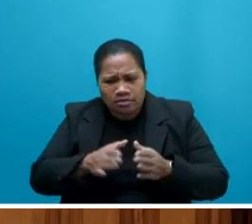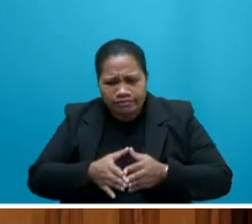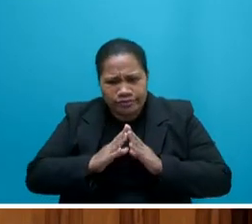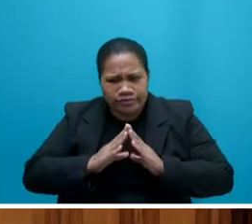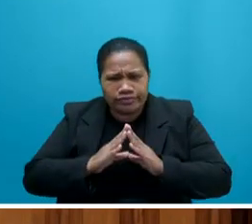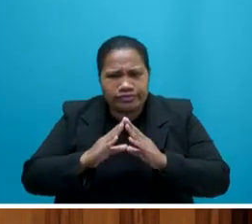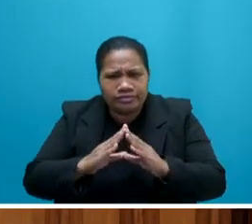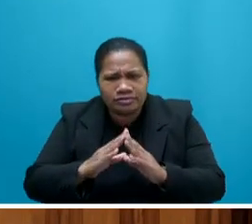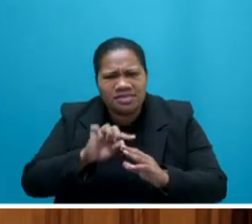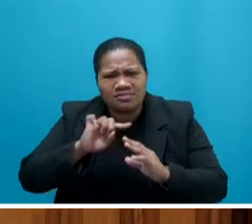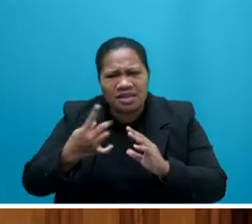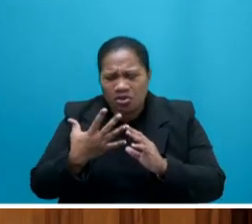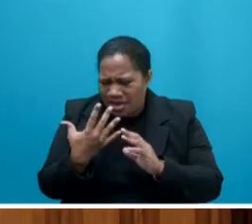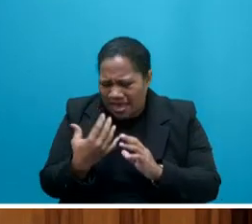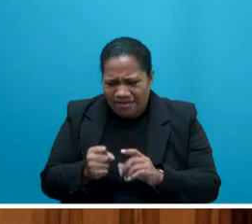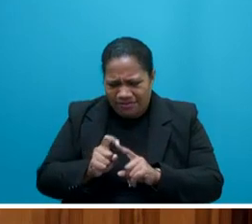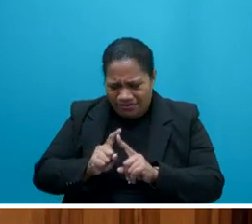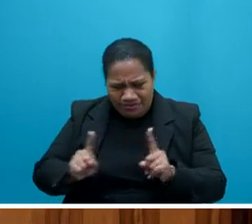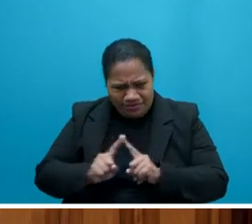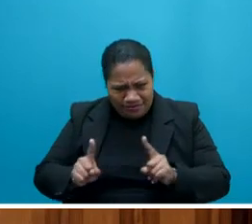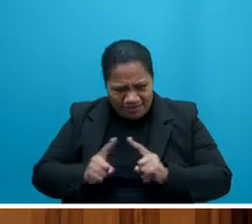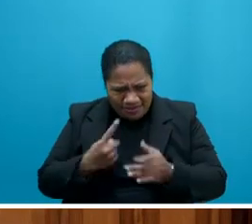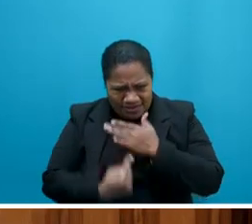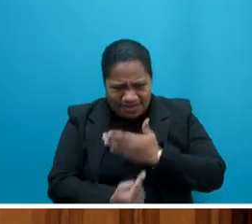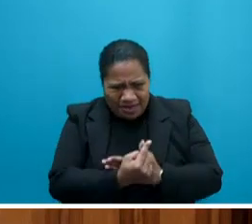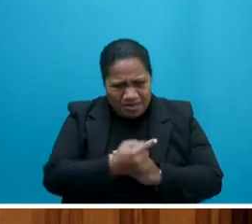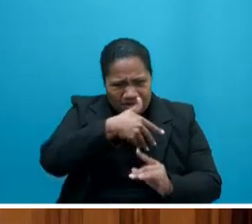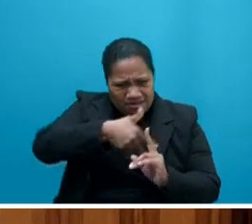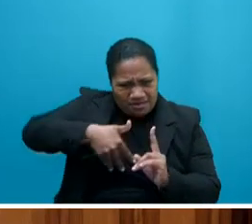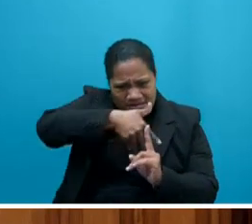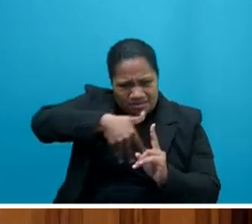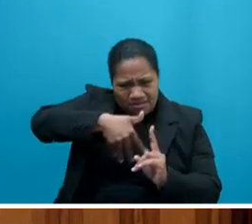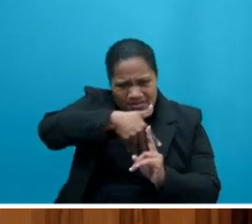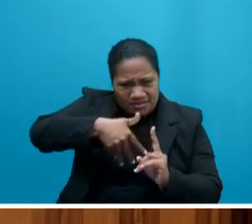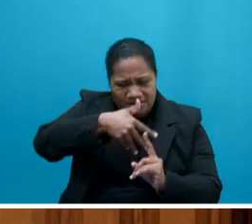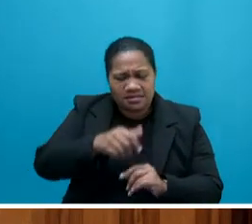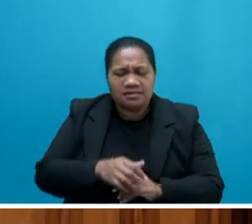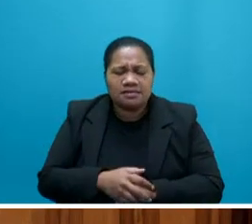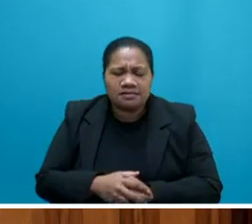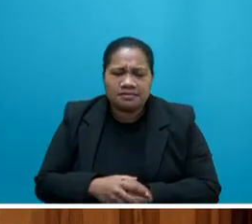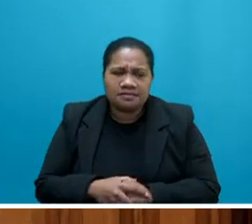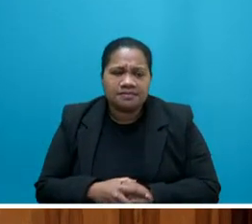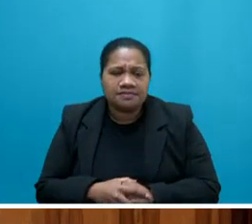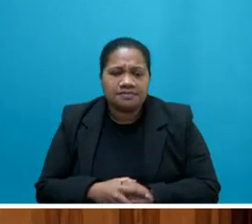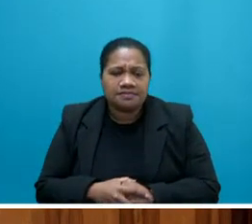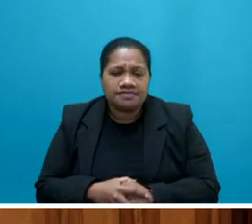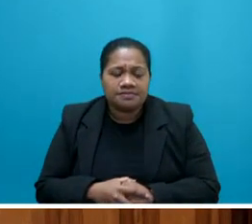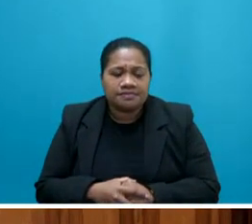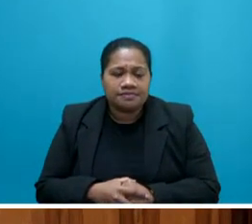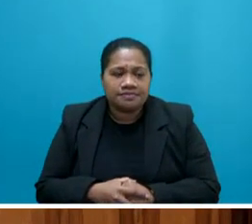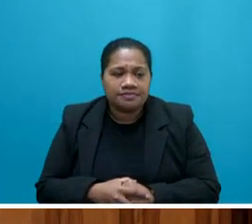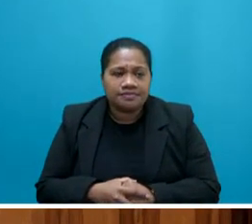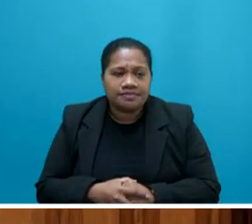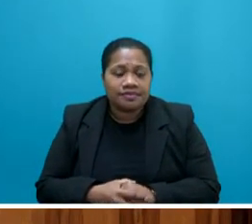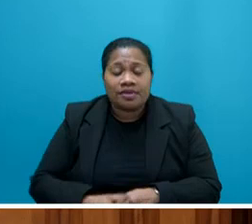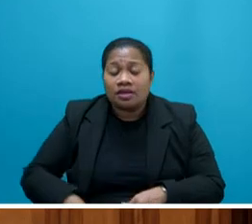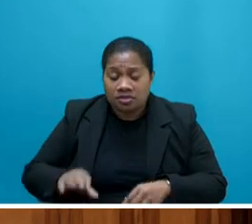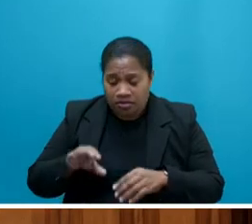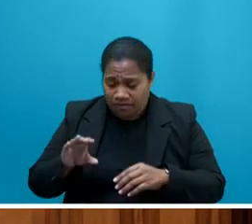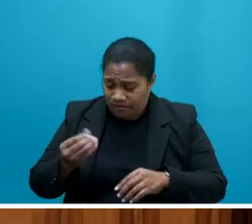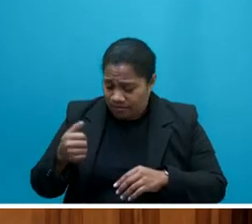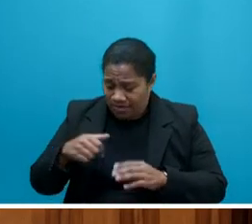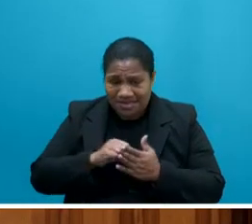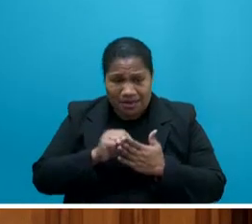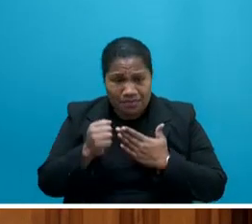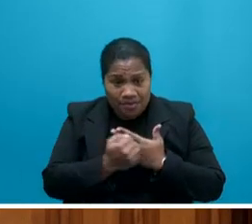year is contrast to all the speeches delivered from the throne so far since the inception of this